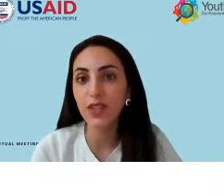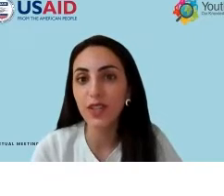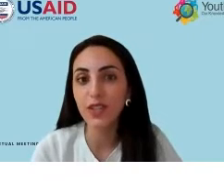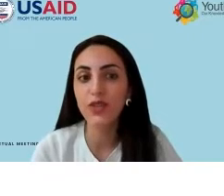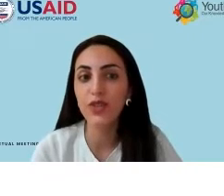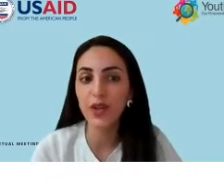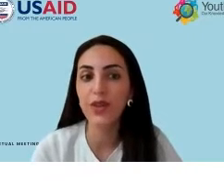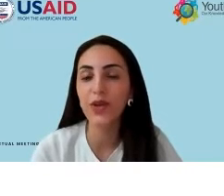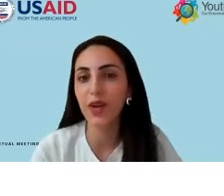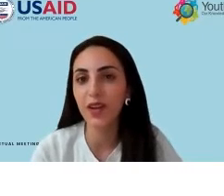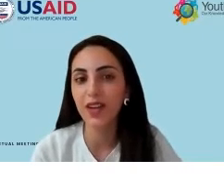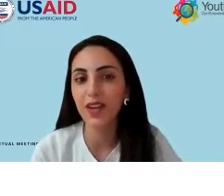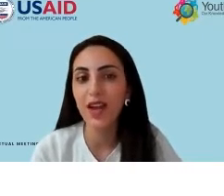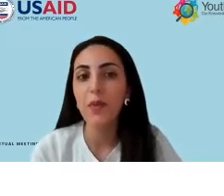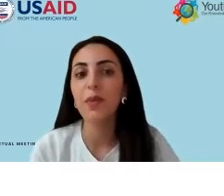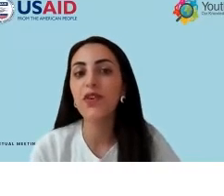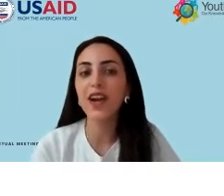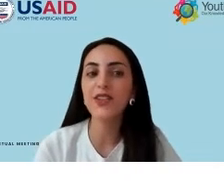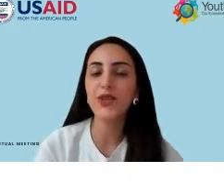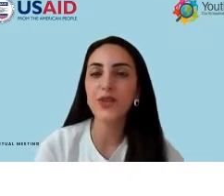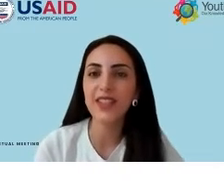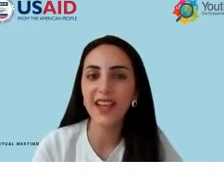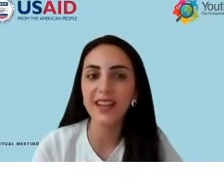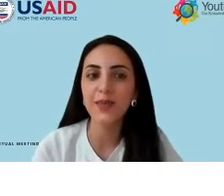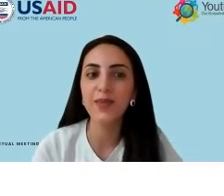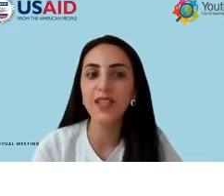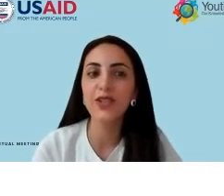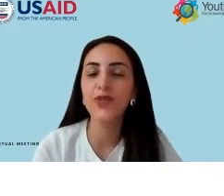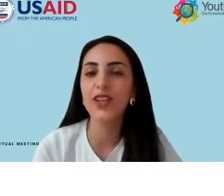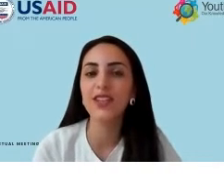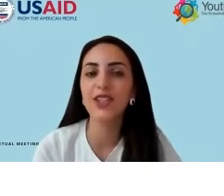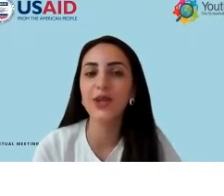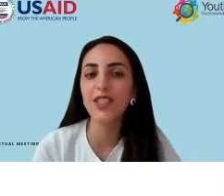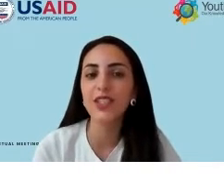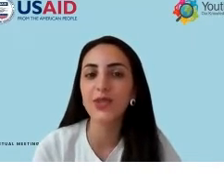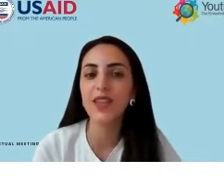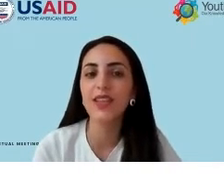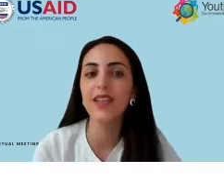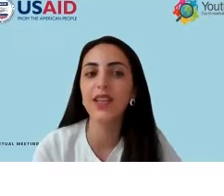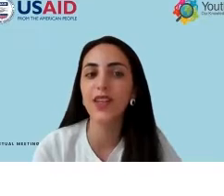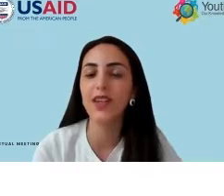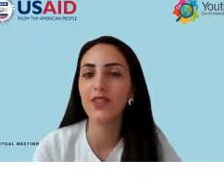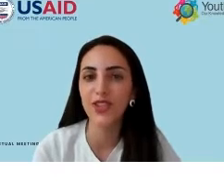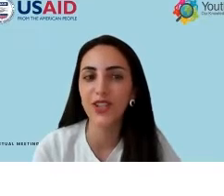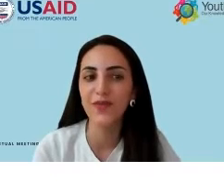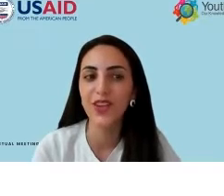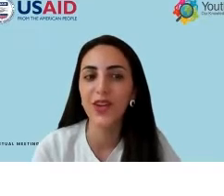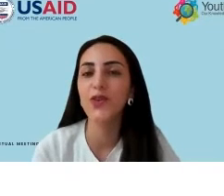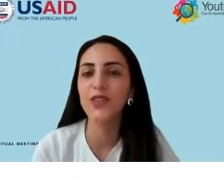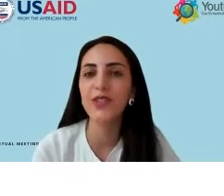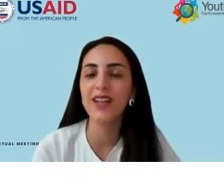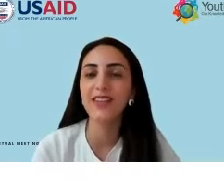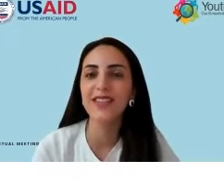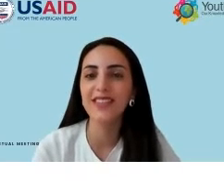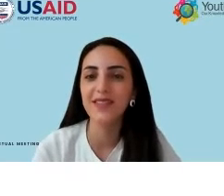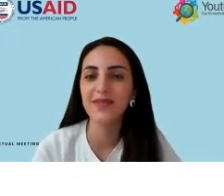implementation research to strengthen their work. But before I hand it over to Dennis, please don't forget to share your questions with us in the Q&A feature. Over